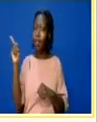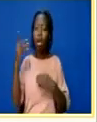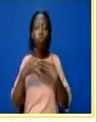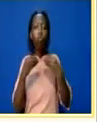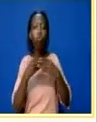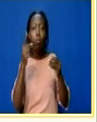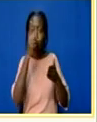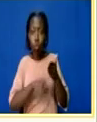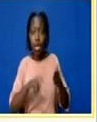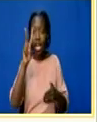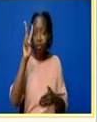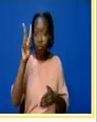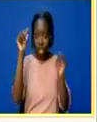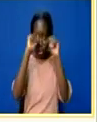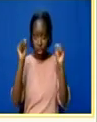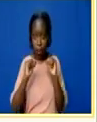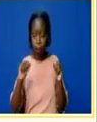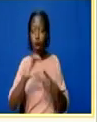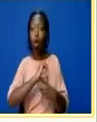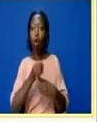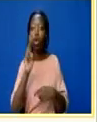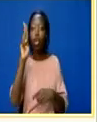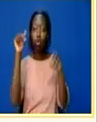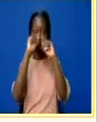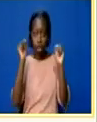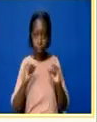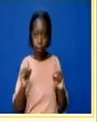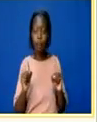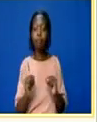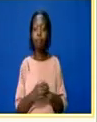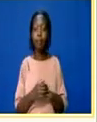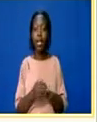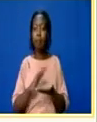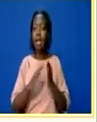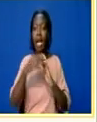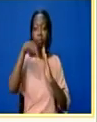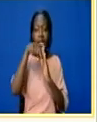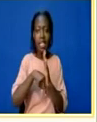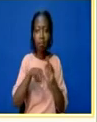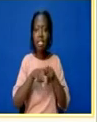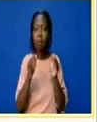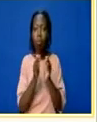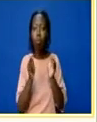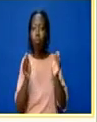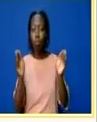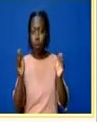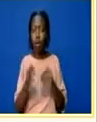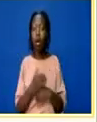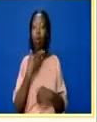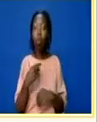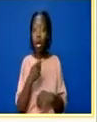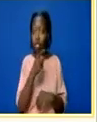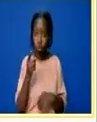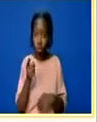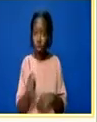we call V-shaped. And U-shaped. And U-shaped. Okay. They deepen mm. and they widen. Okay. Now, I want you to picture mm.